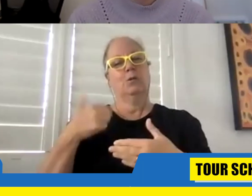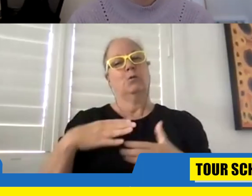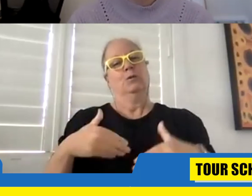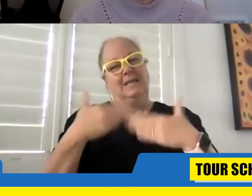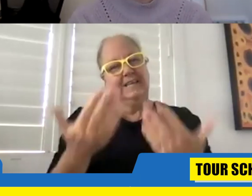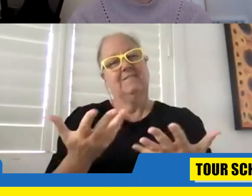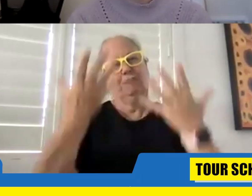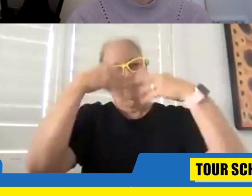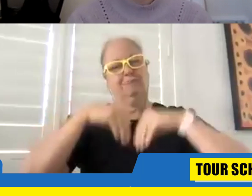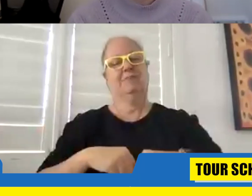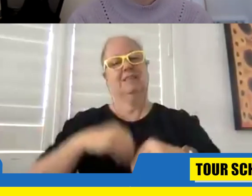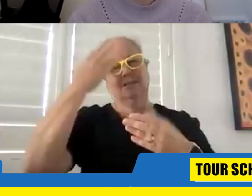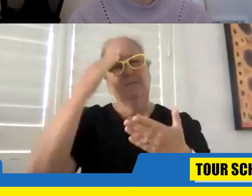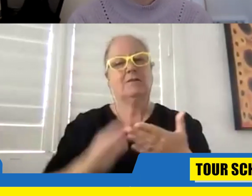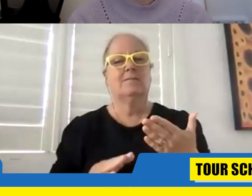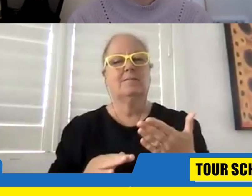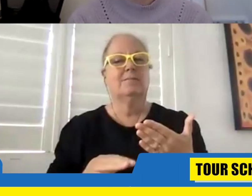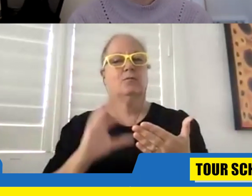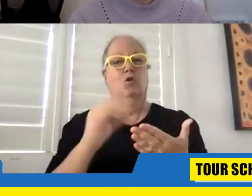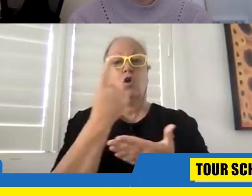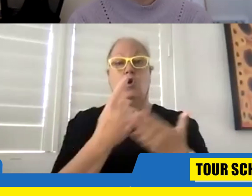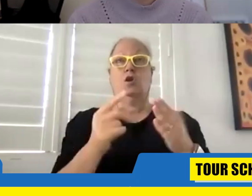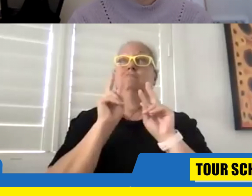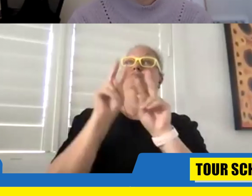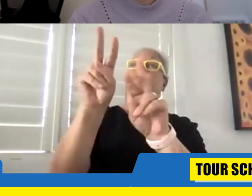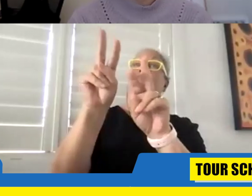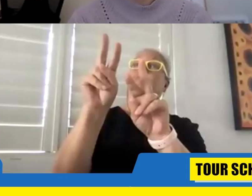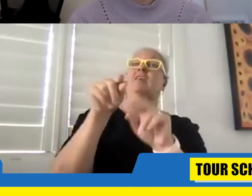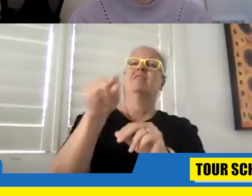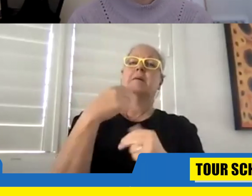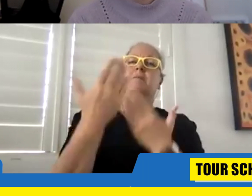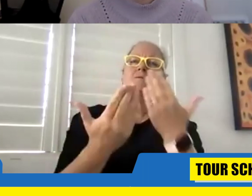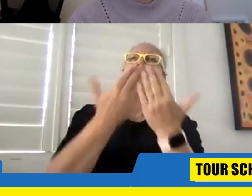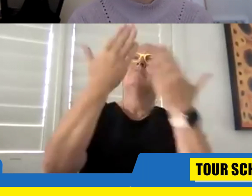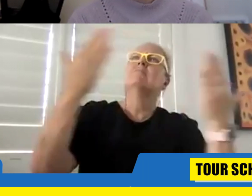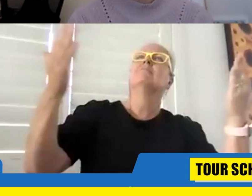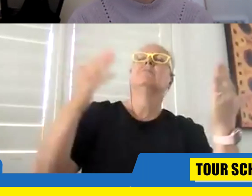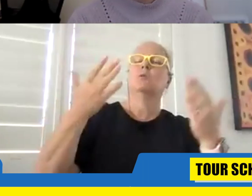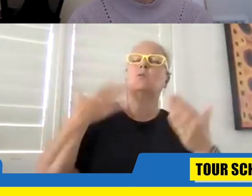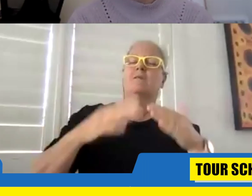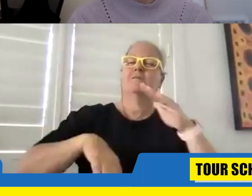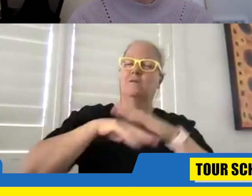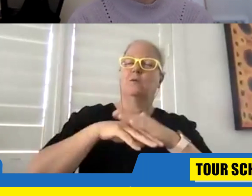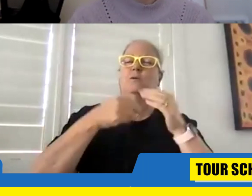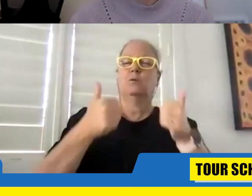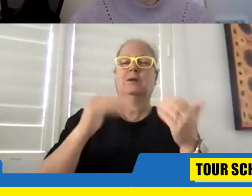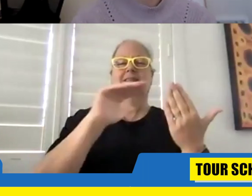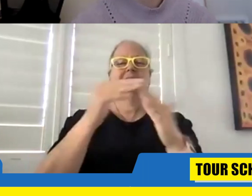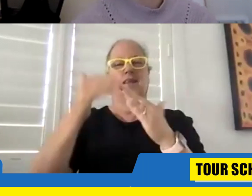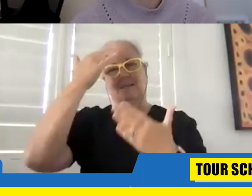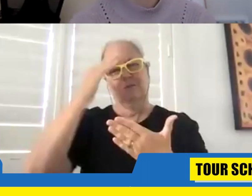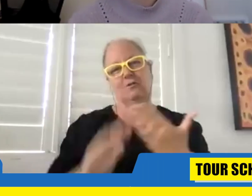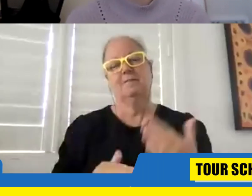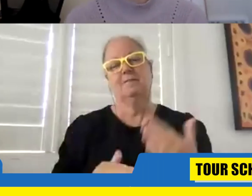experience, not just the show, but the whole town experience. Beautiful. So when you